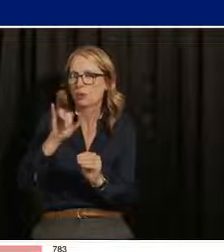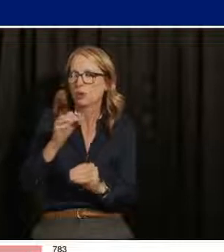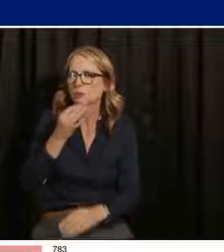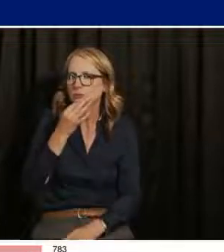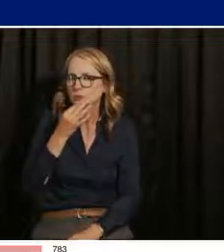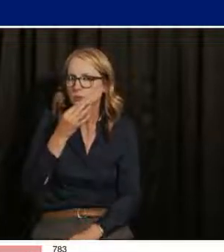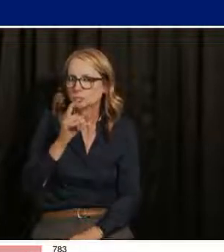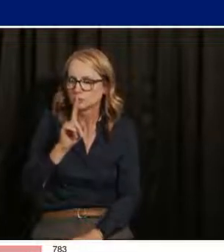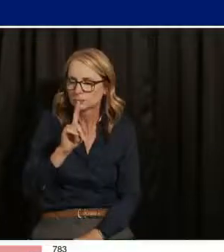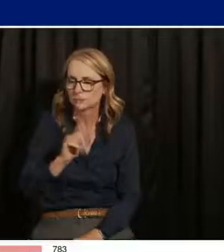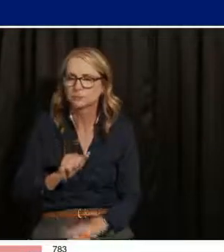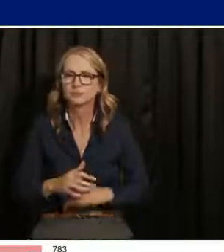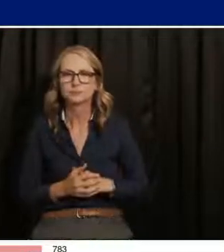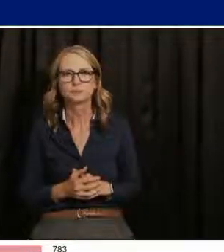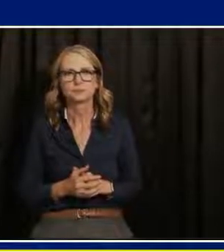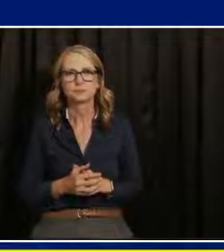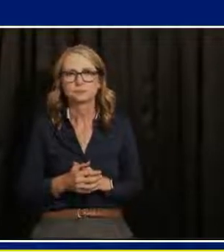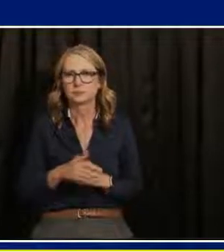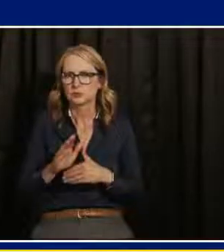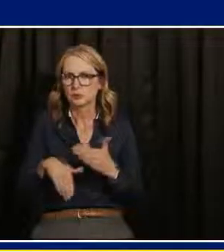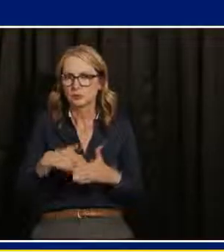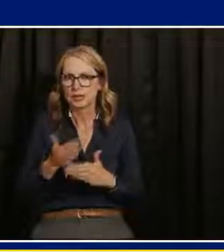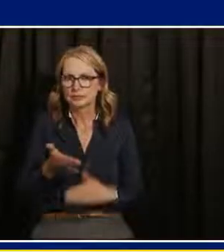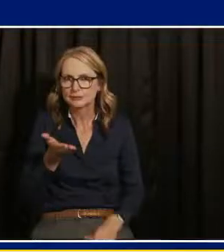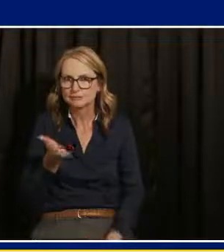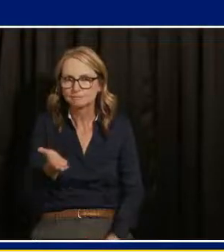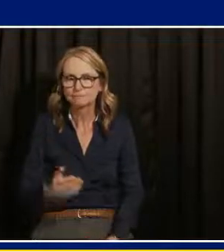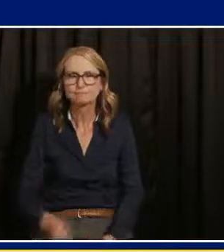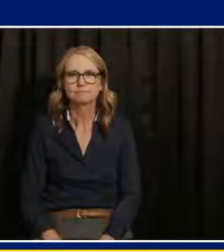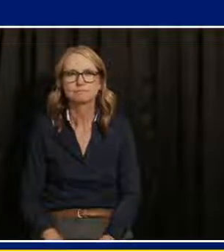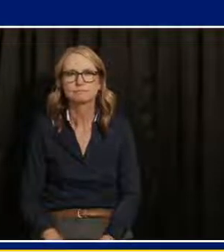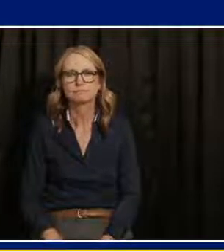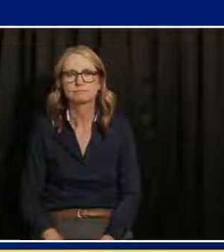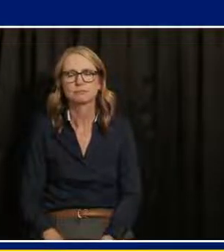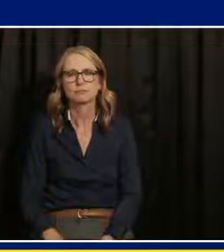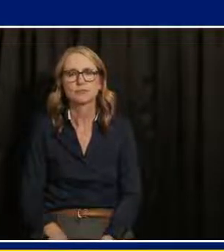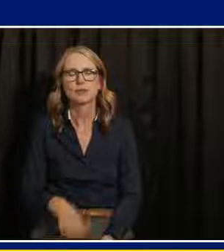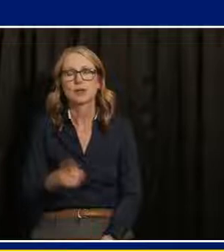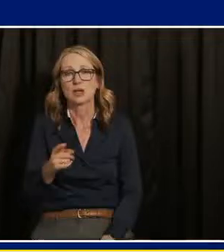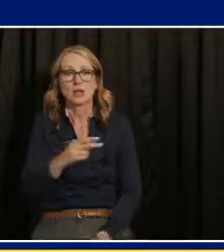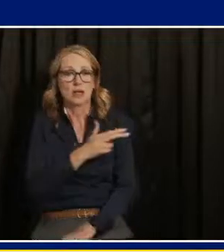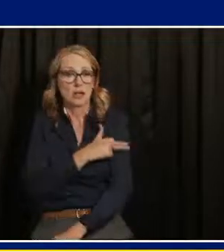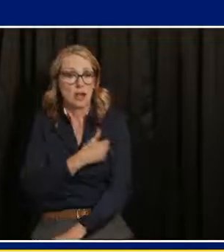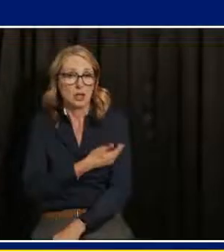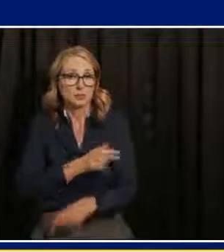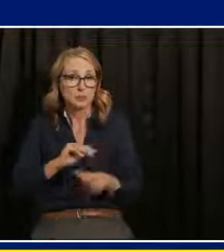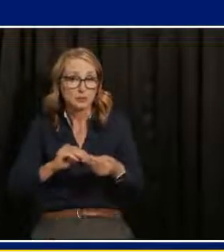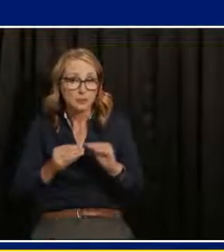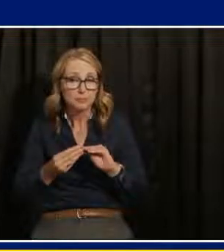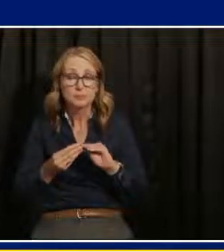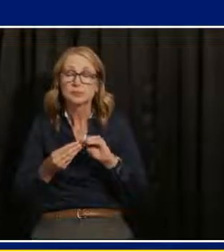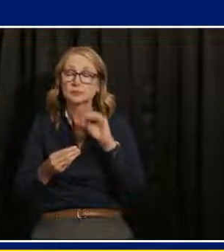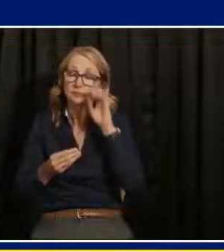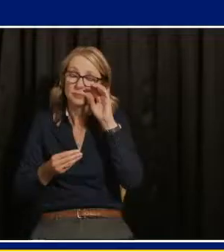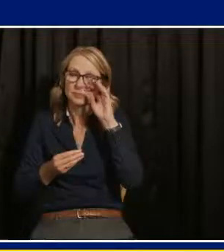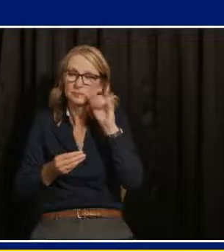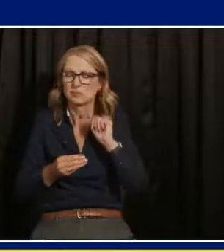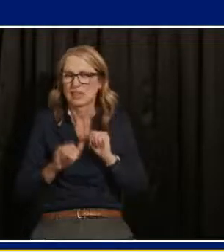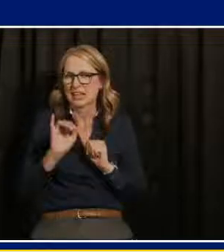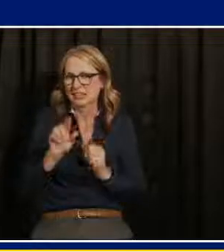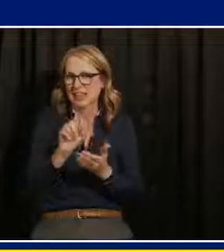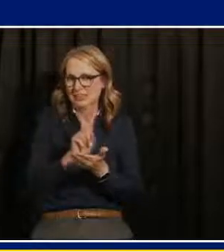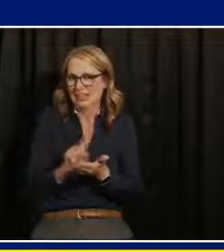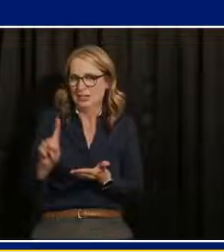data. Next slide, please. So moving on to hospitalization data. When I shared some of this data last